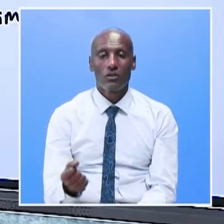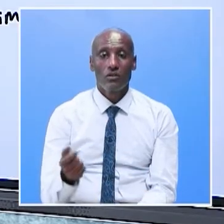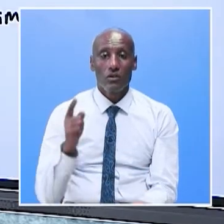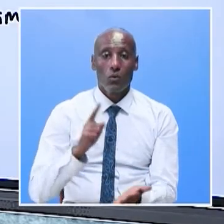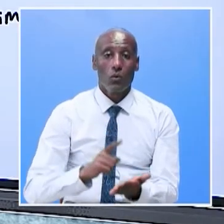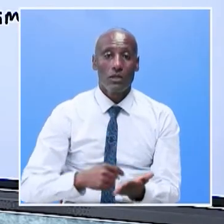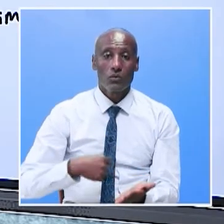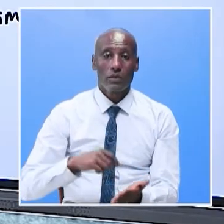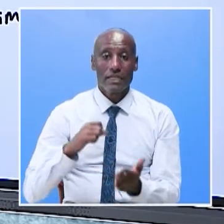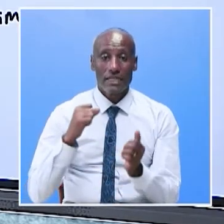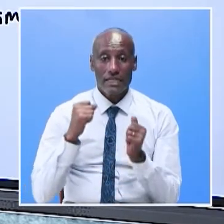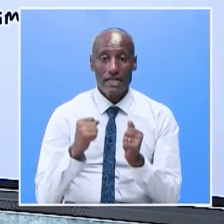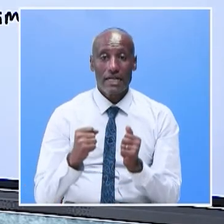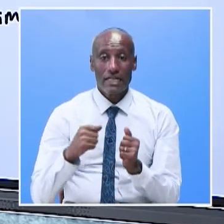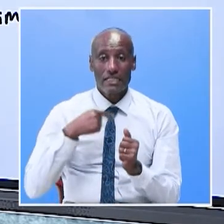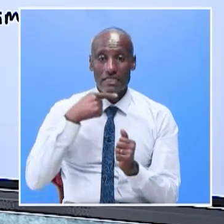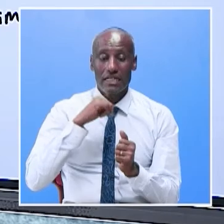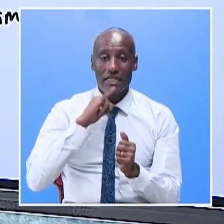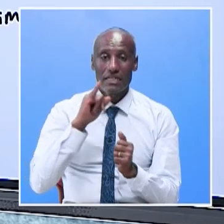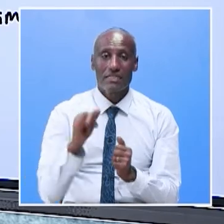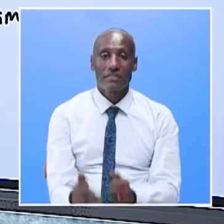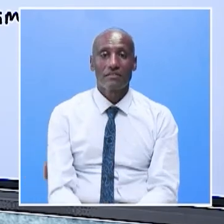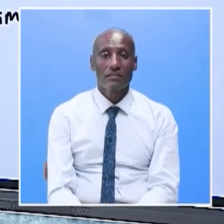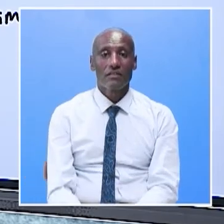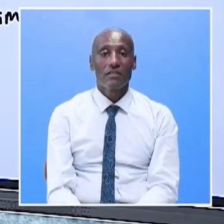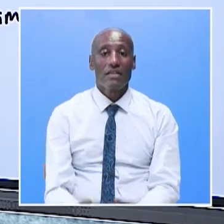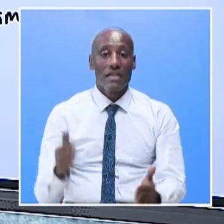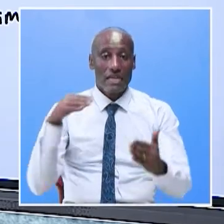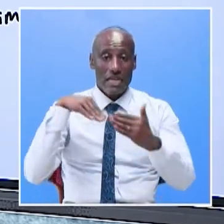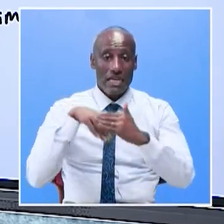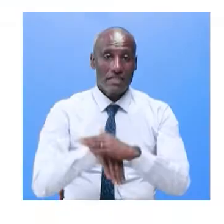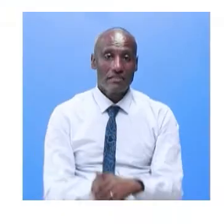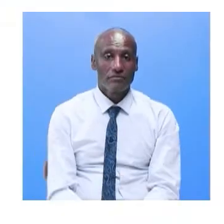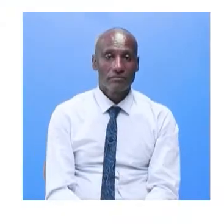His for general. We mention what? In.